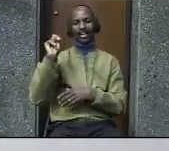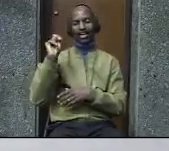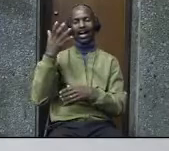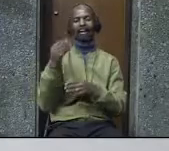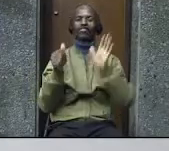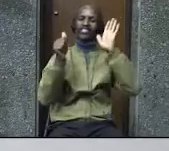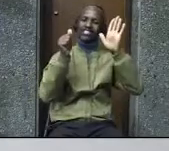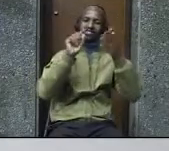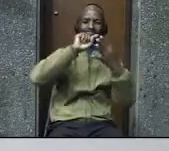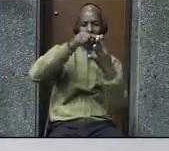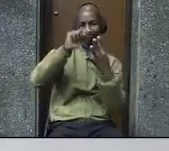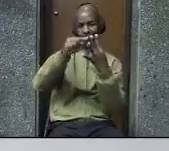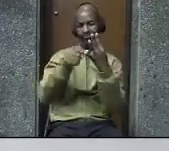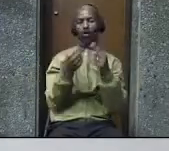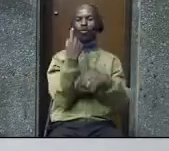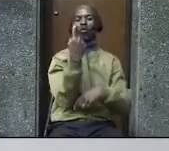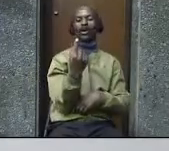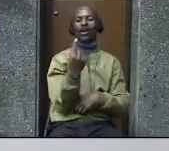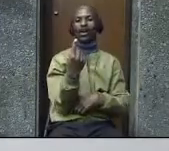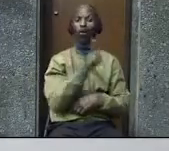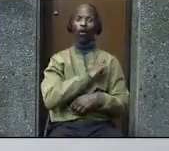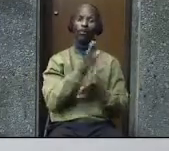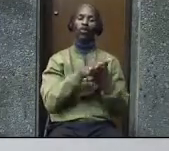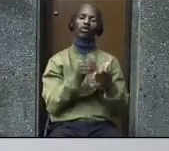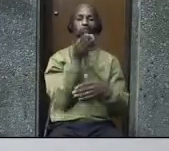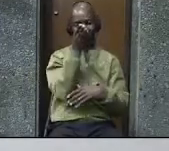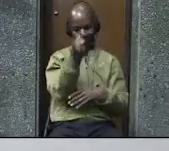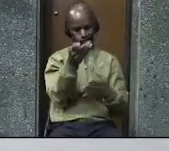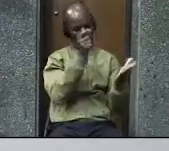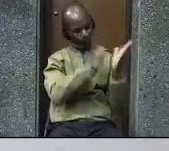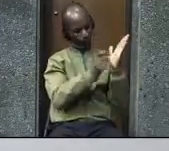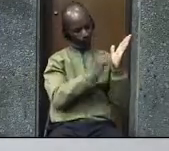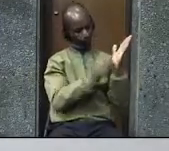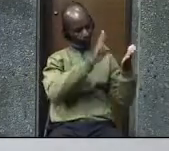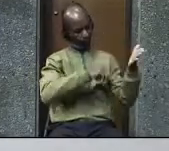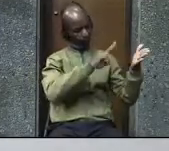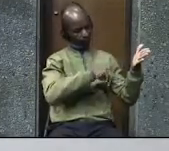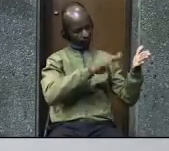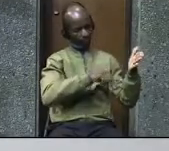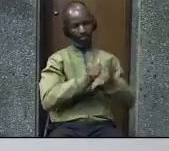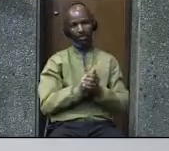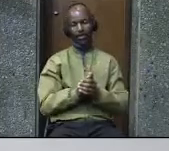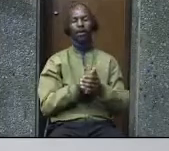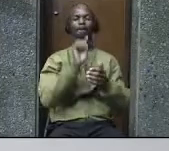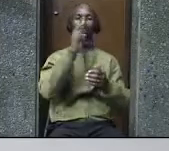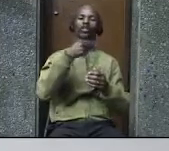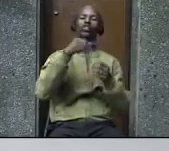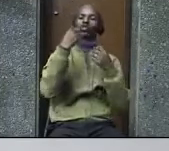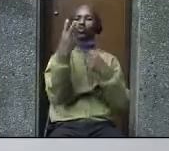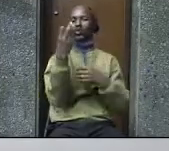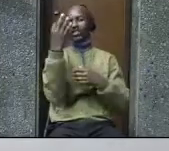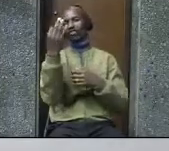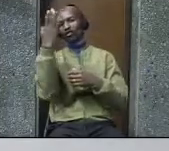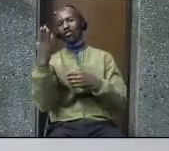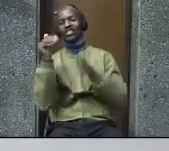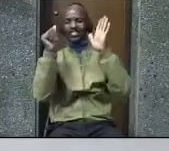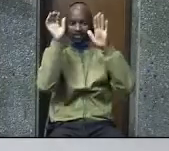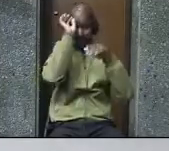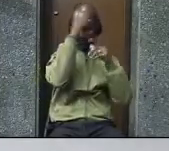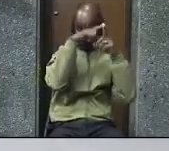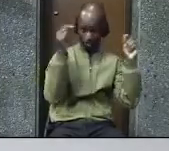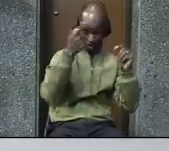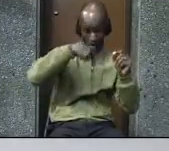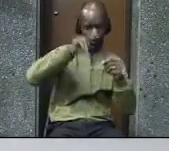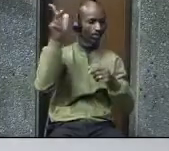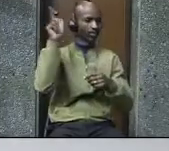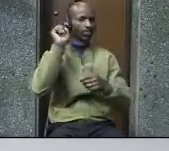have 6 points. Point number one, because they are there, you just read it. Point number two, point number three, done, 6 minutes. Everyone is